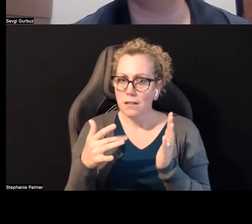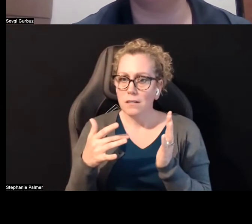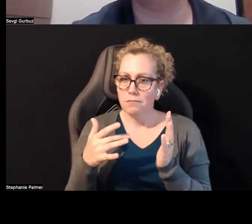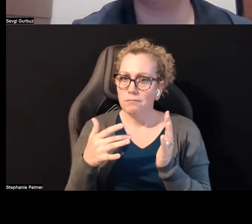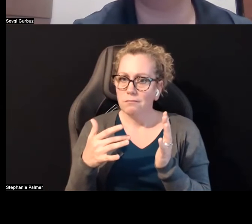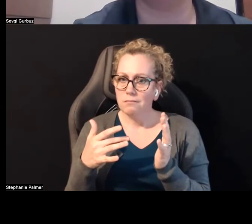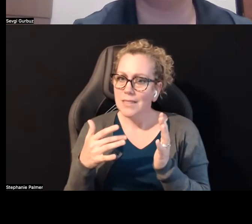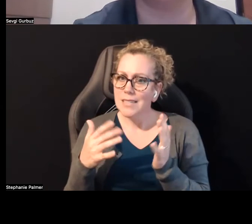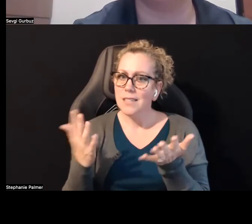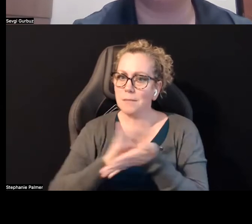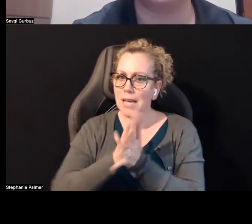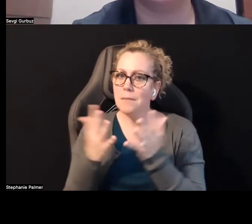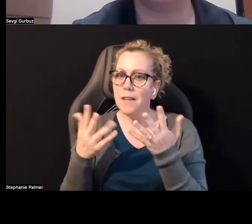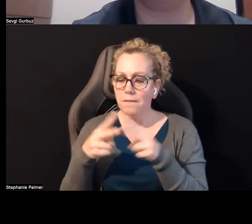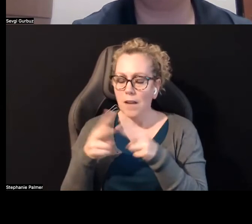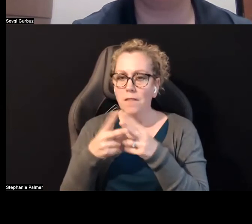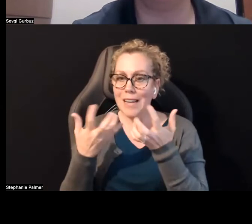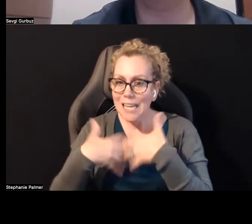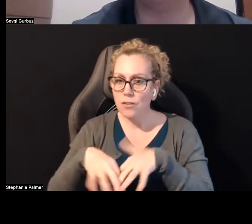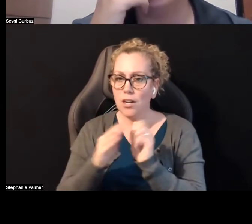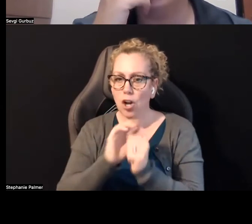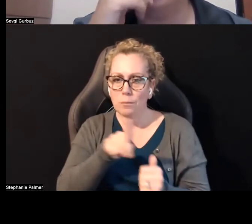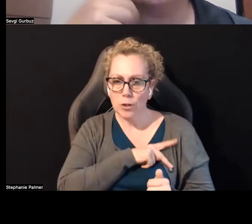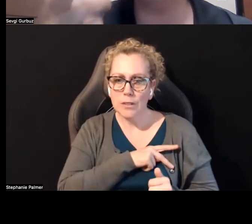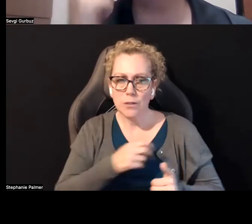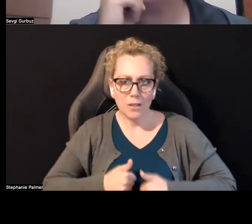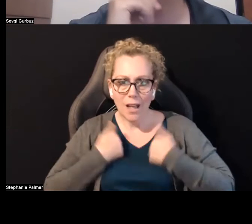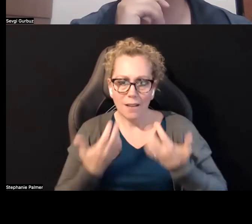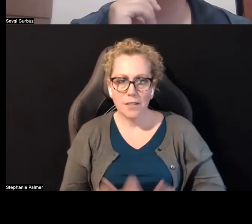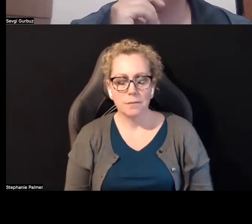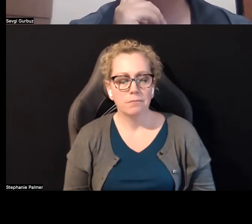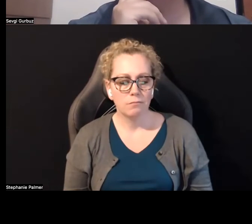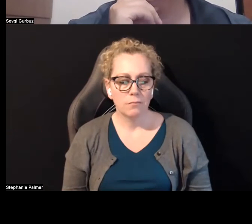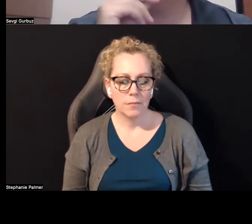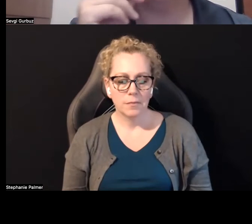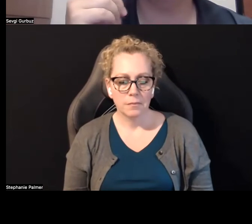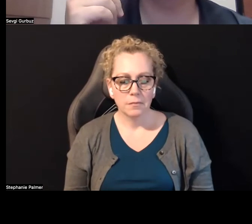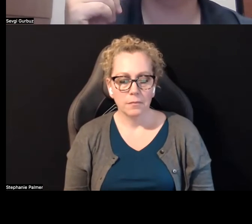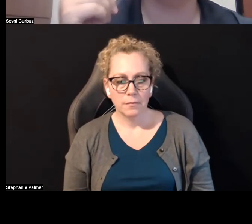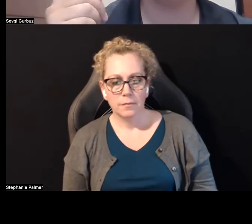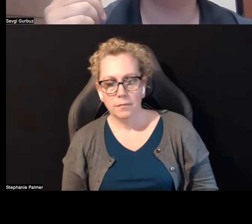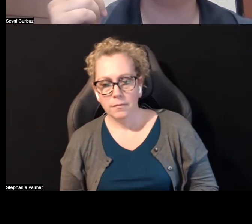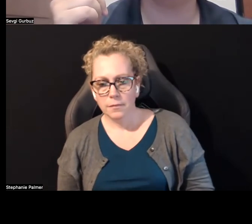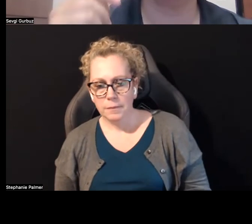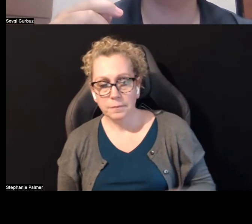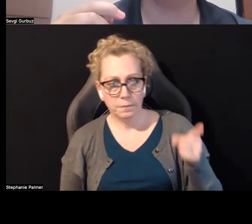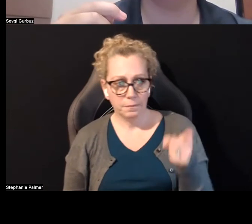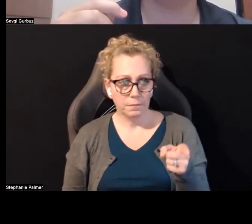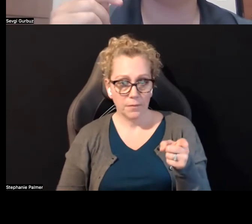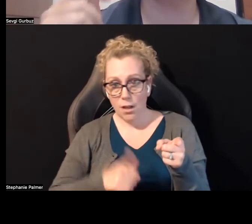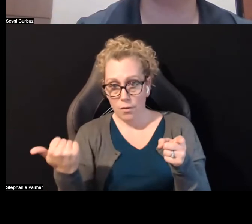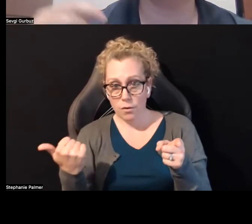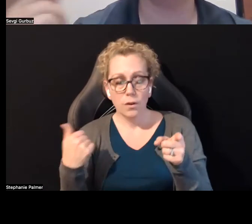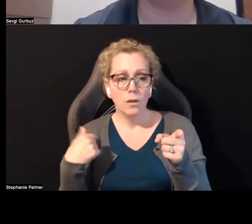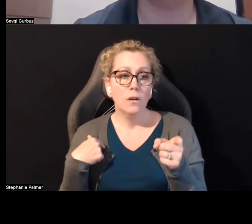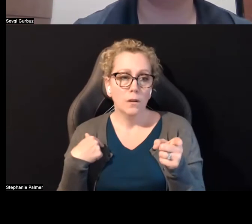more integrated in our personal living space. Other things that we've looked at is this issue of triggering